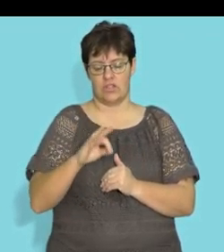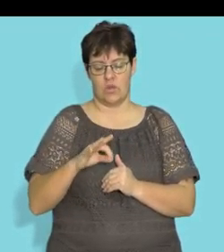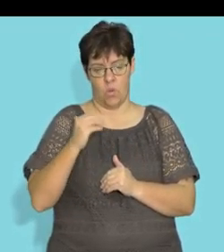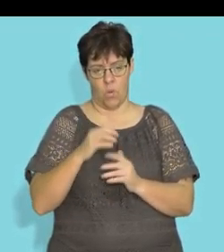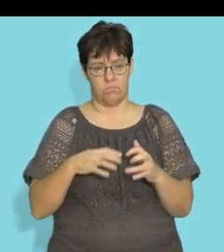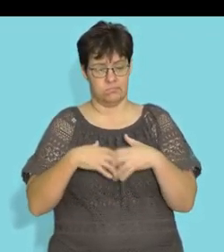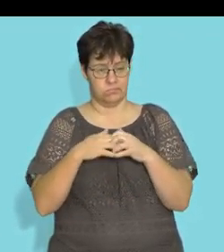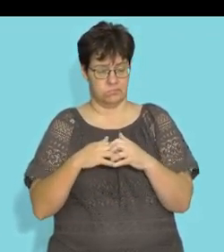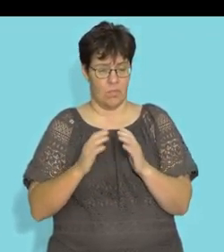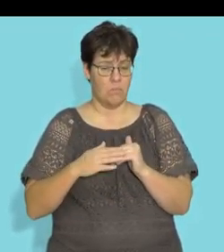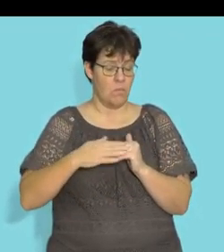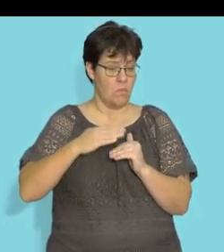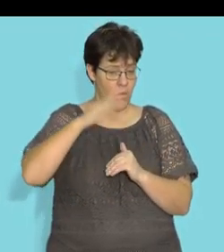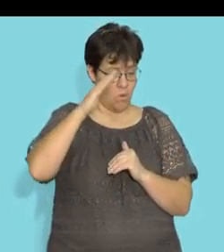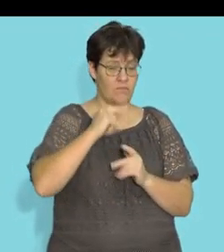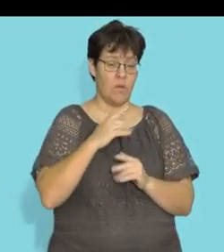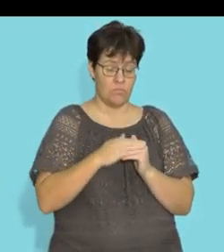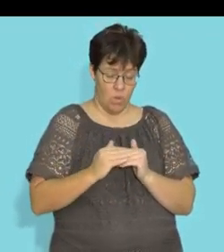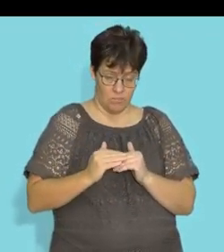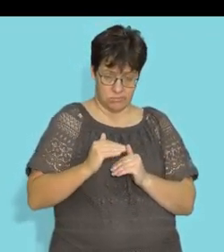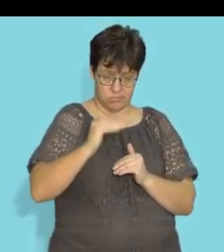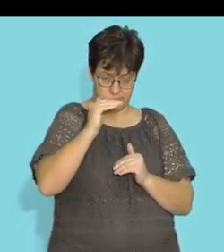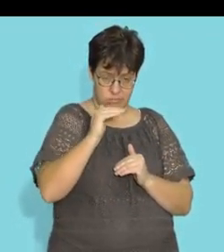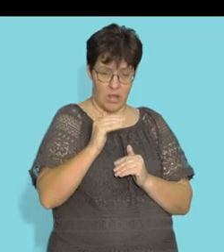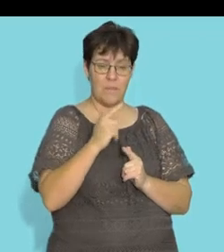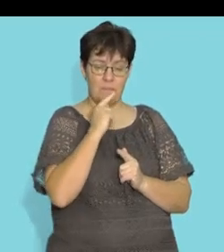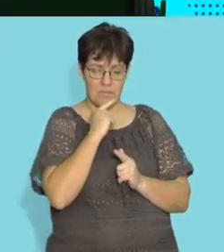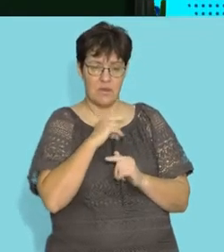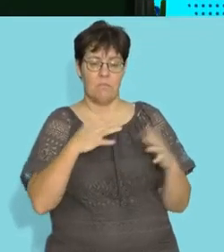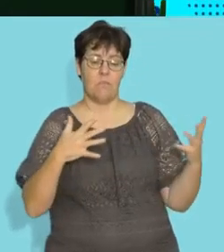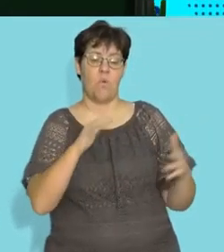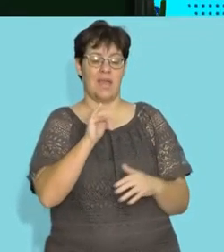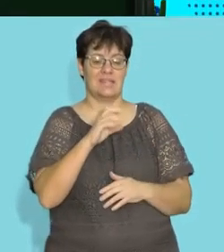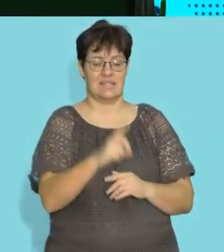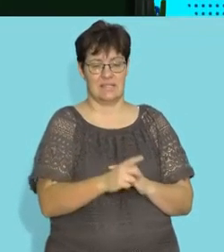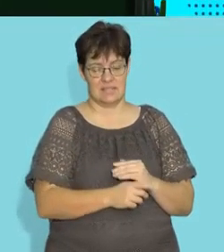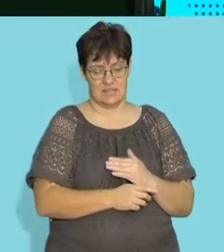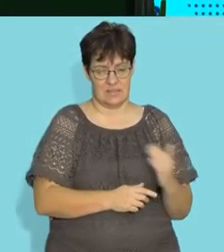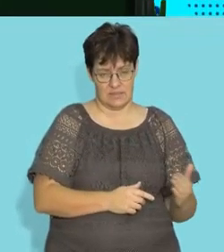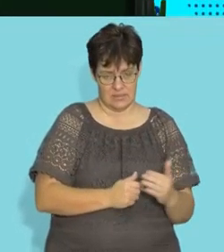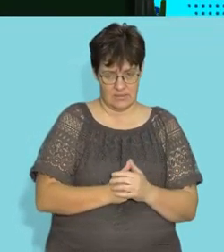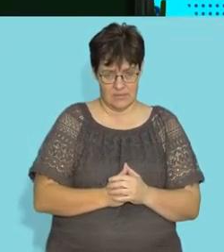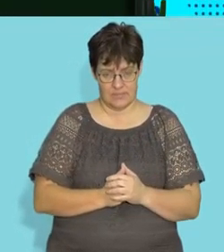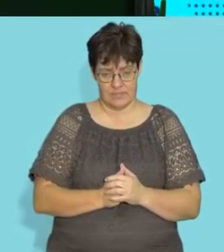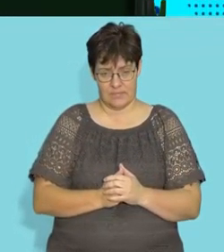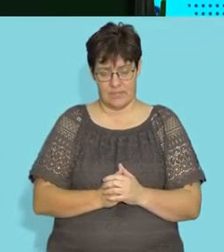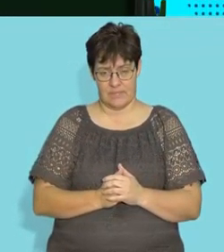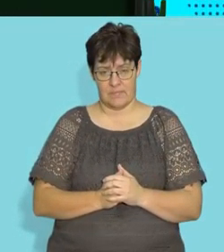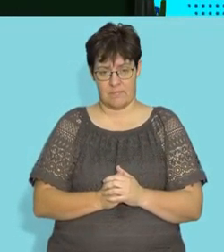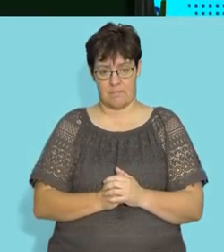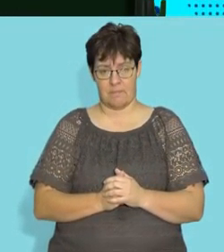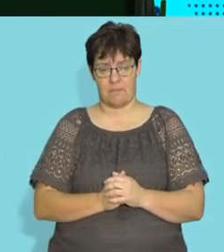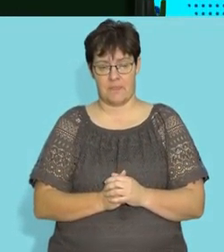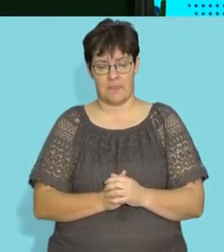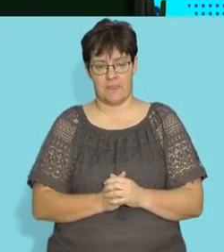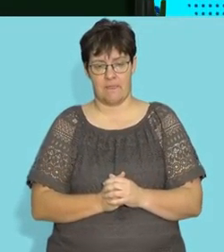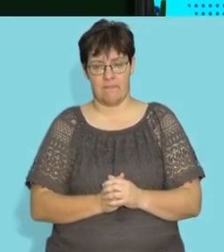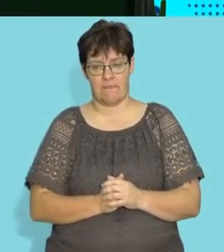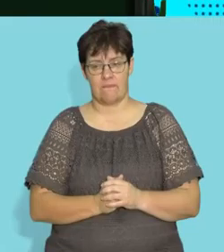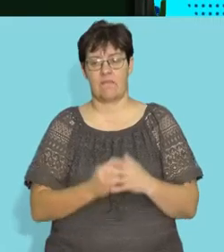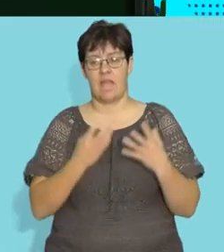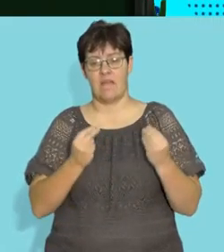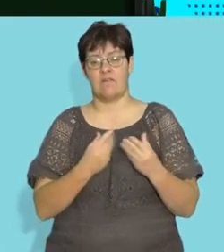ions, and the ammonium ion is now ammonia. So more of your